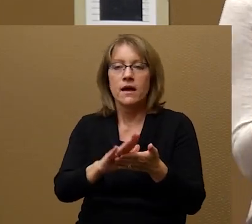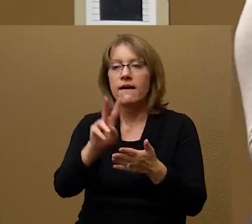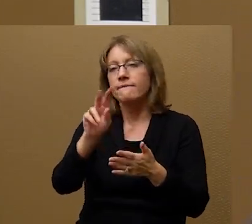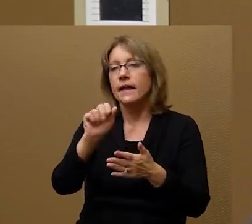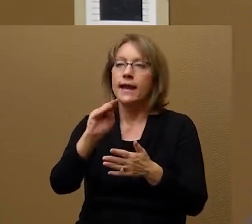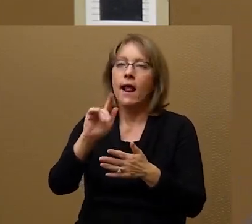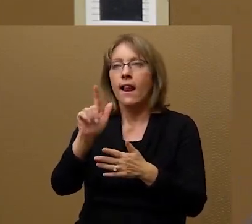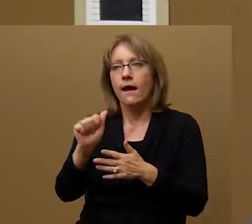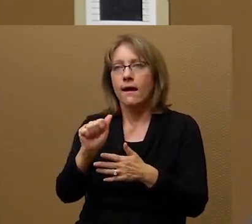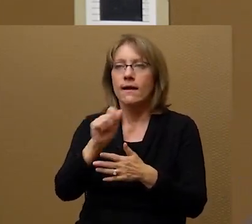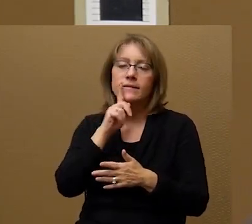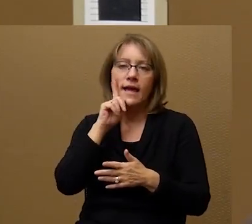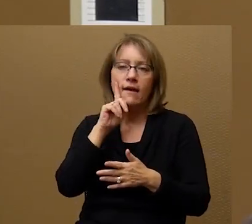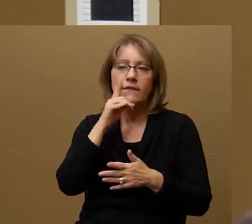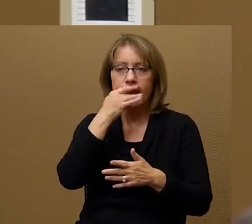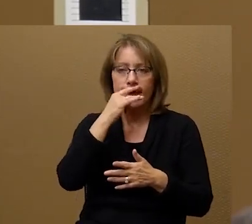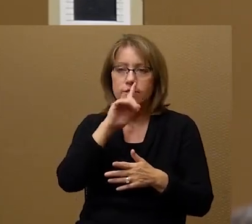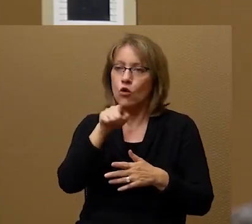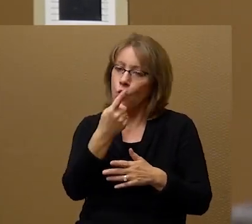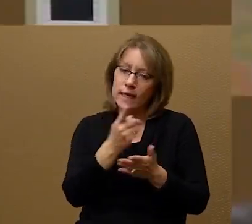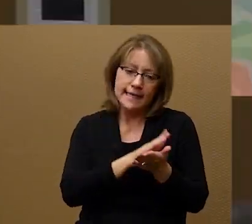with disabilities.